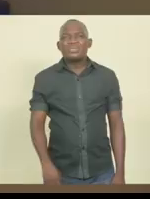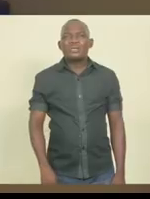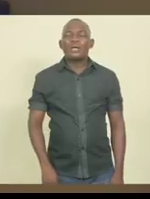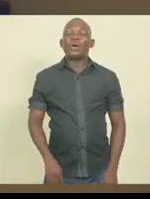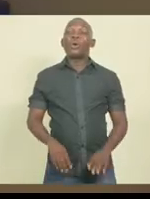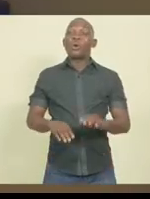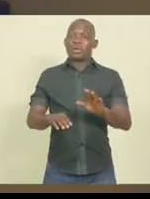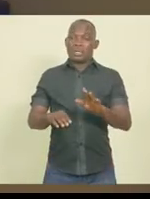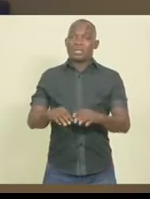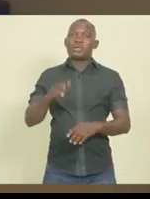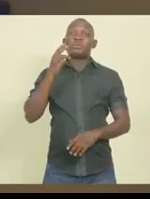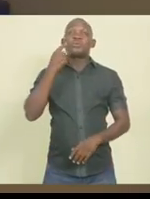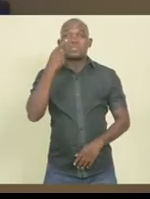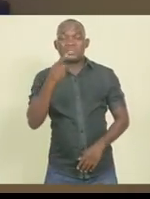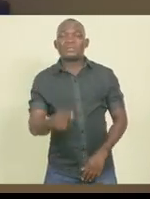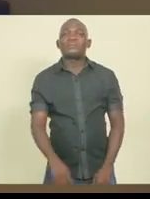We'll find out.